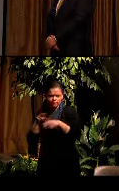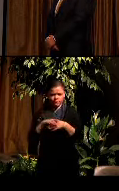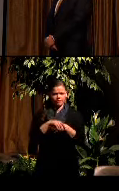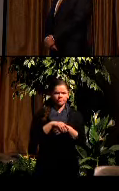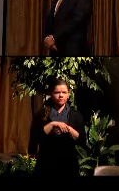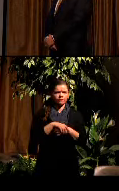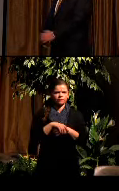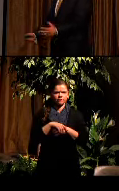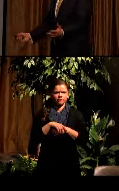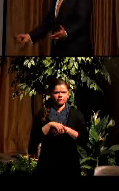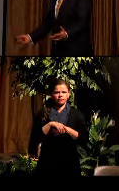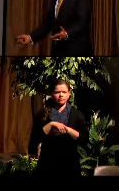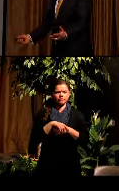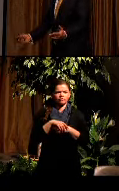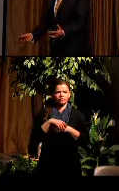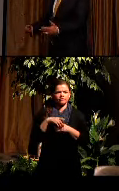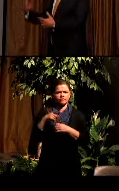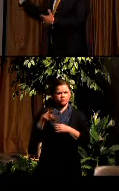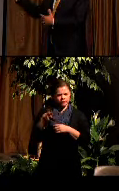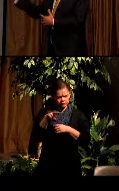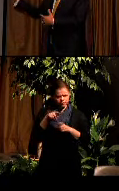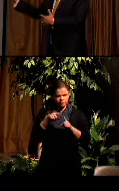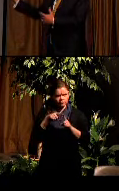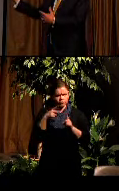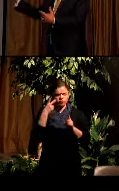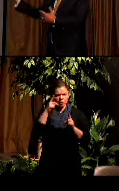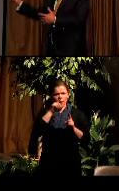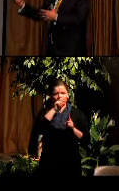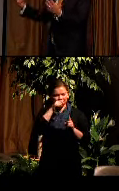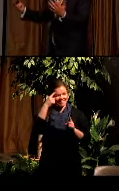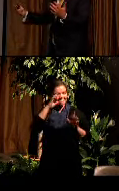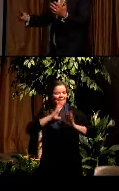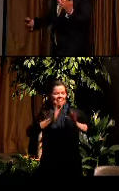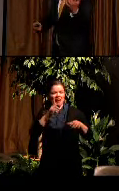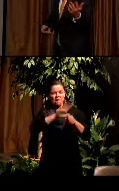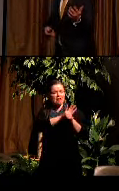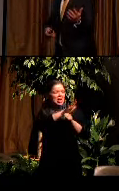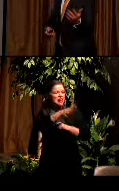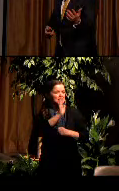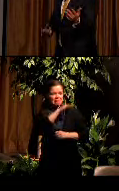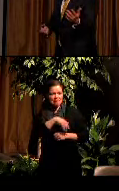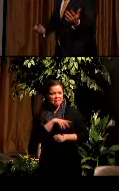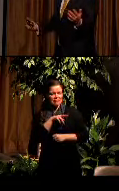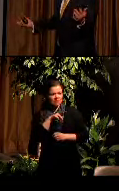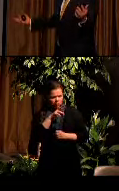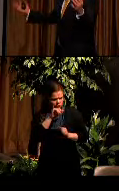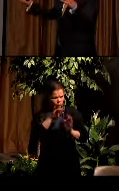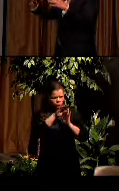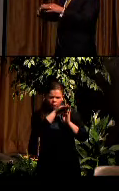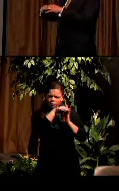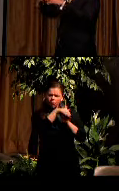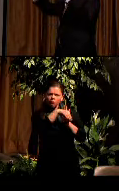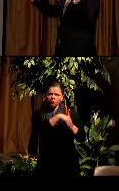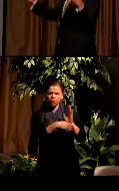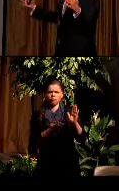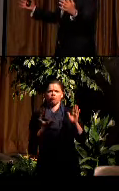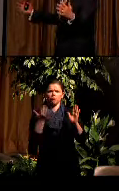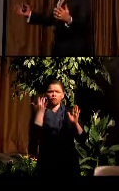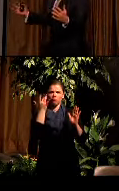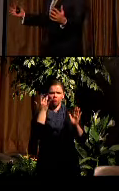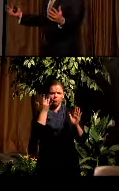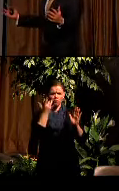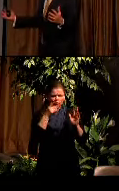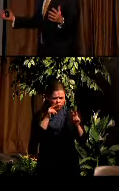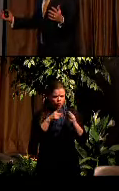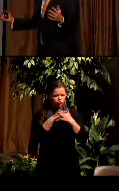birds that we thought were just fine, because we heard them right in our neighborhoods, our backyard, and our forest plots. But it's not until you start looking at things